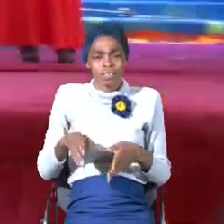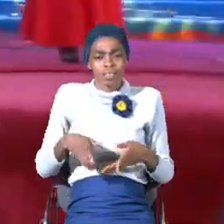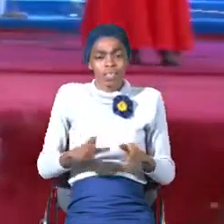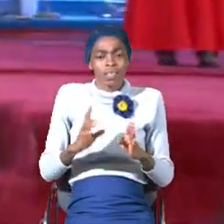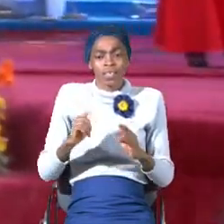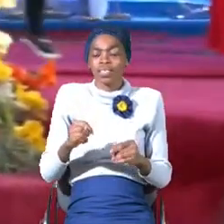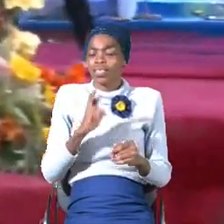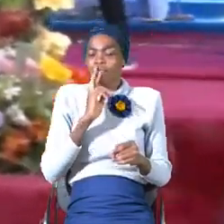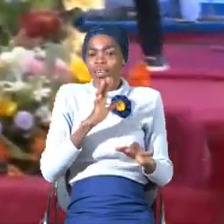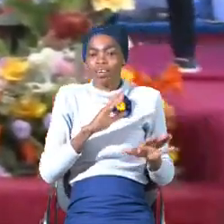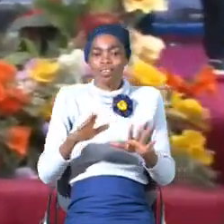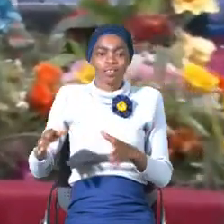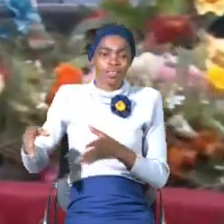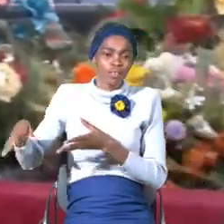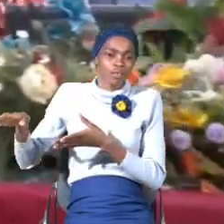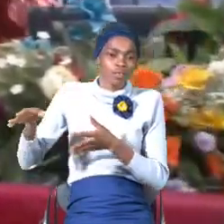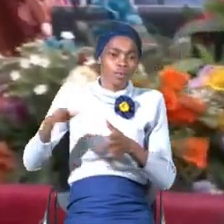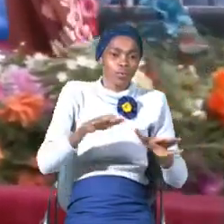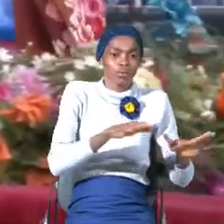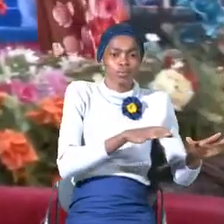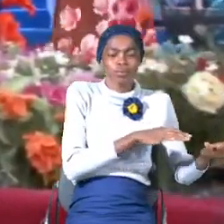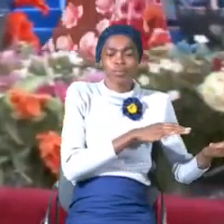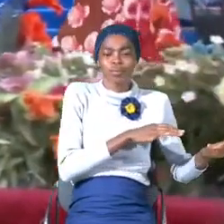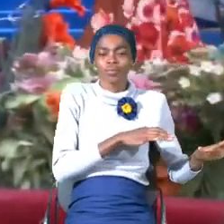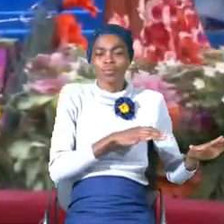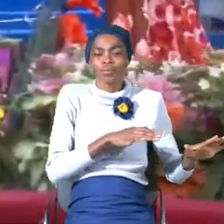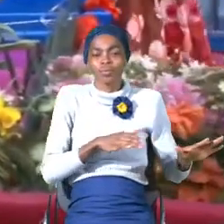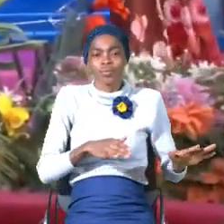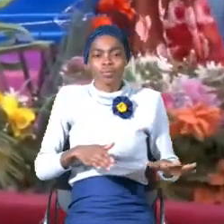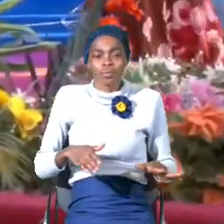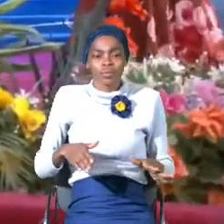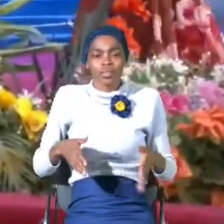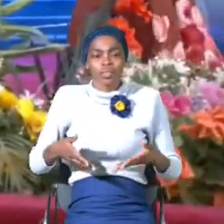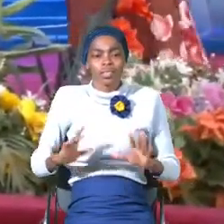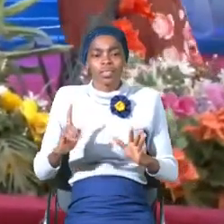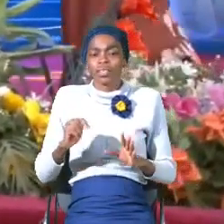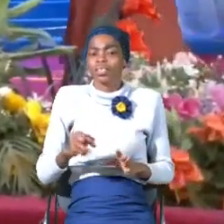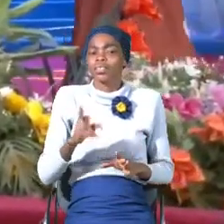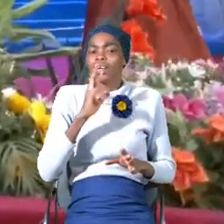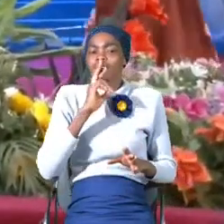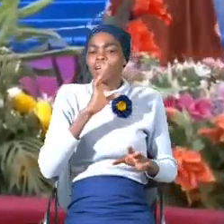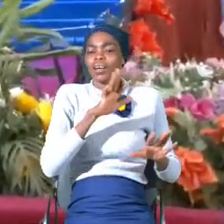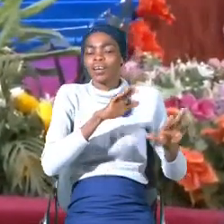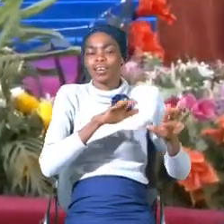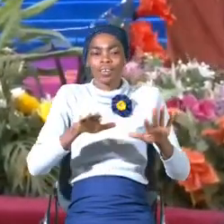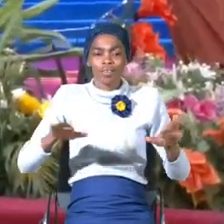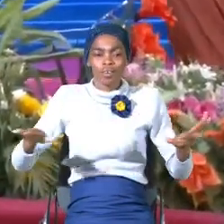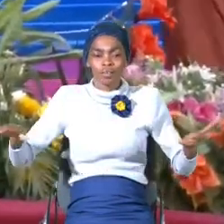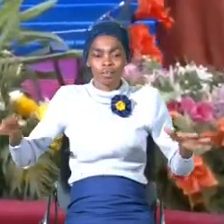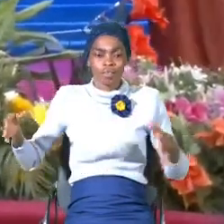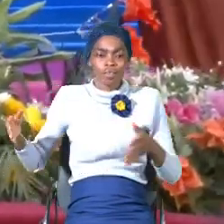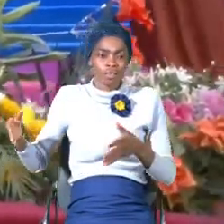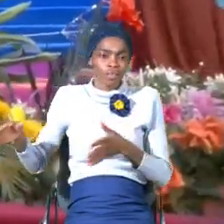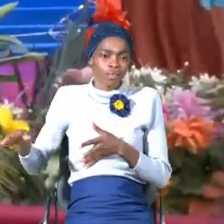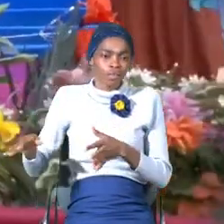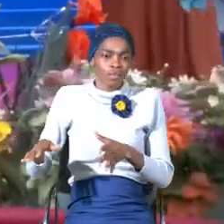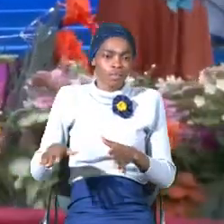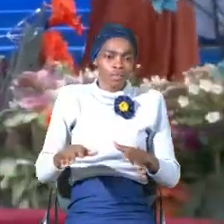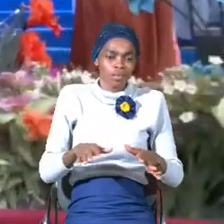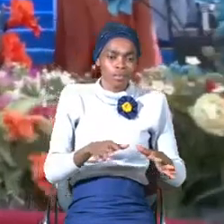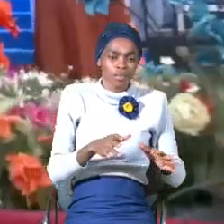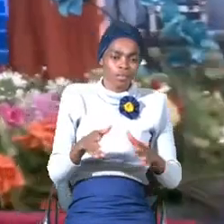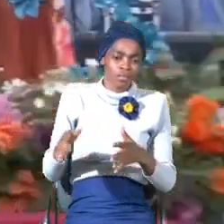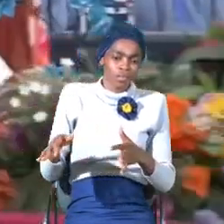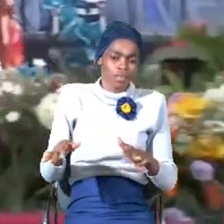Okuku parada imalada